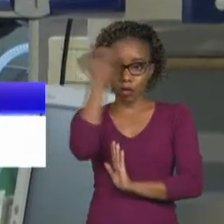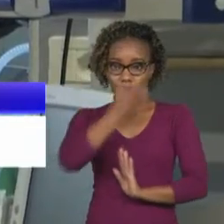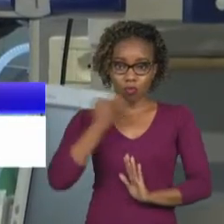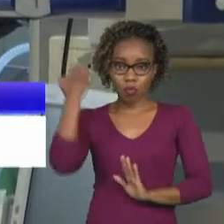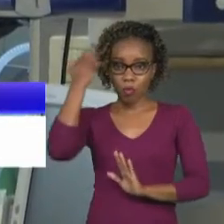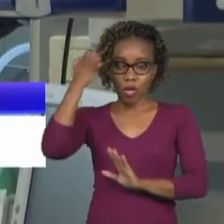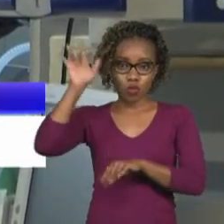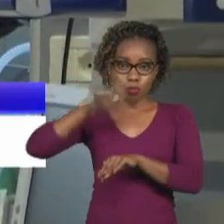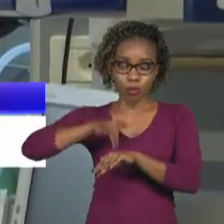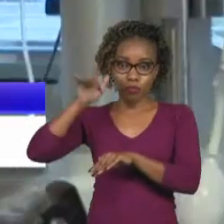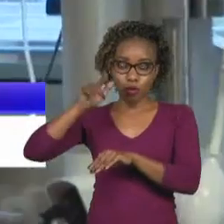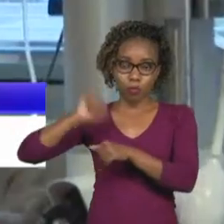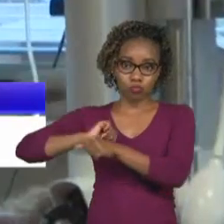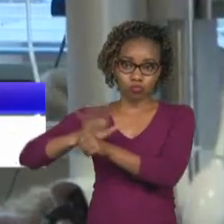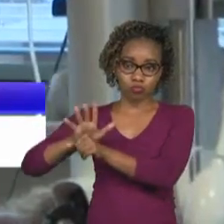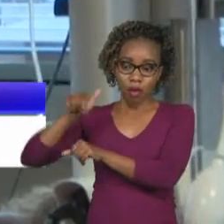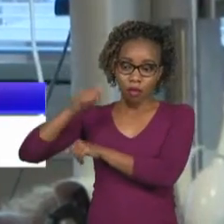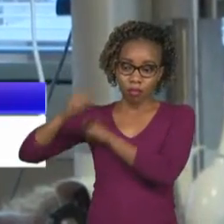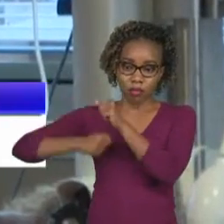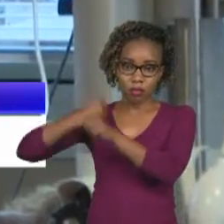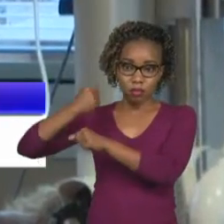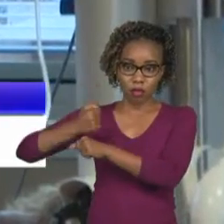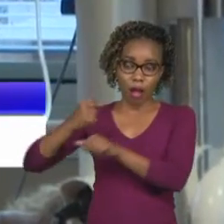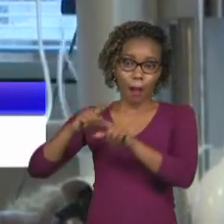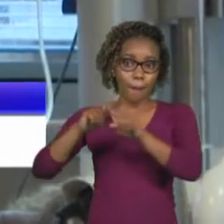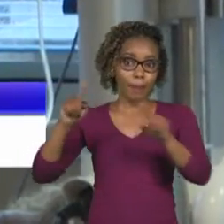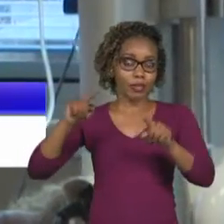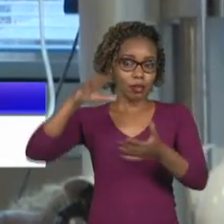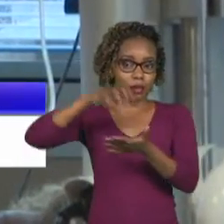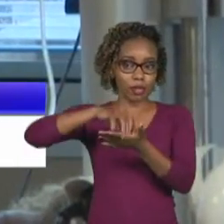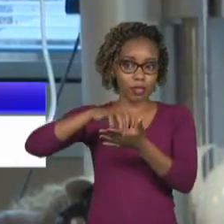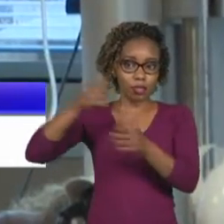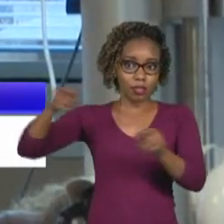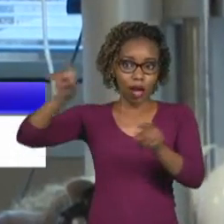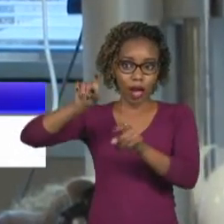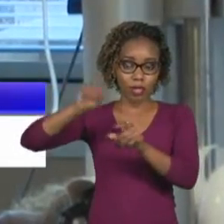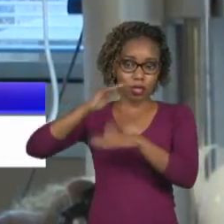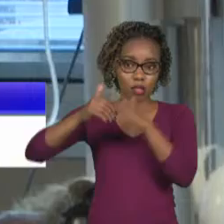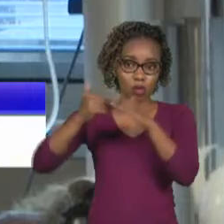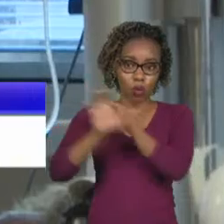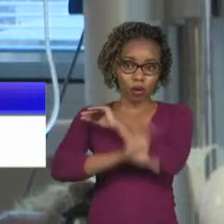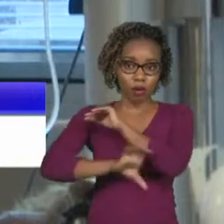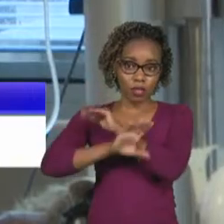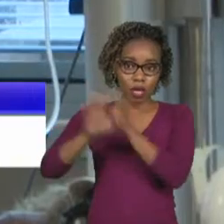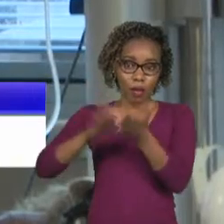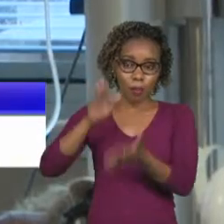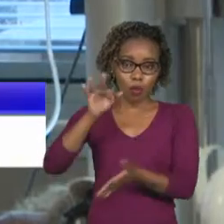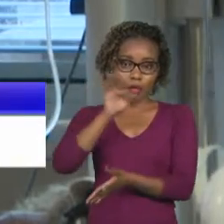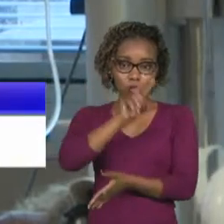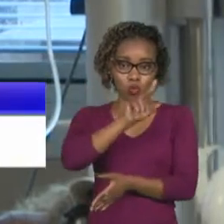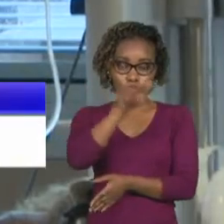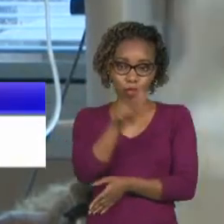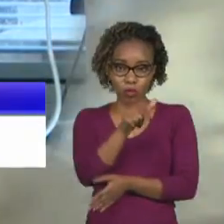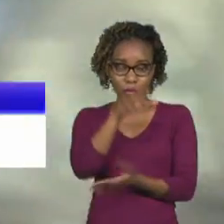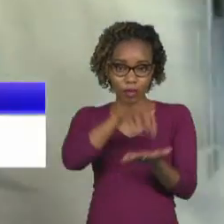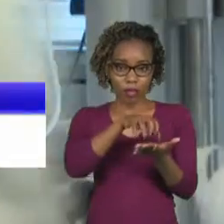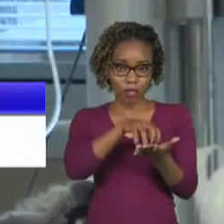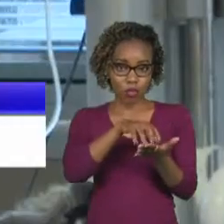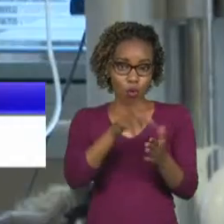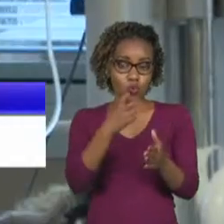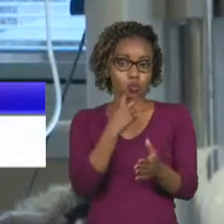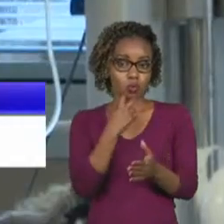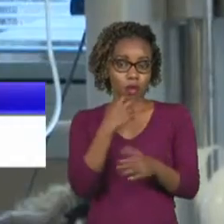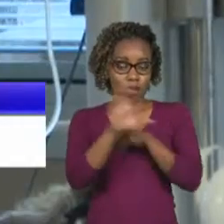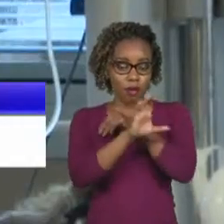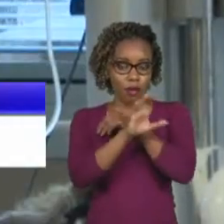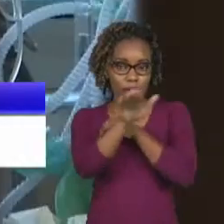hit by coronavirus early this year. But as cases again rise nationwide, with more than 32,000 recorded on Tuesday,